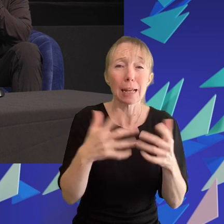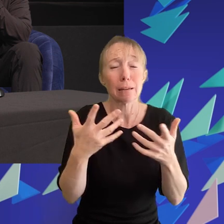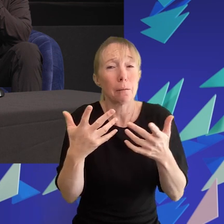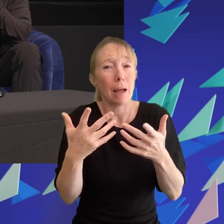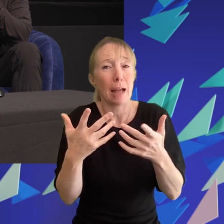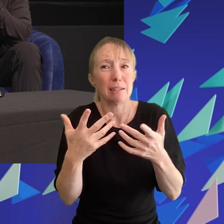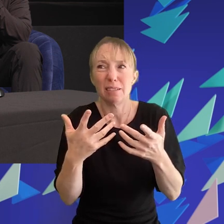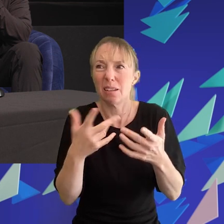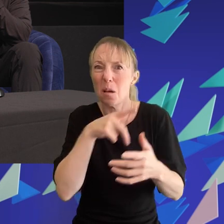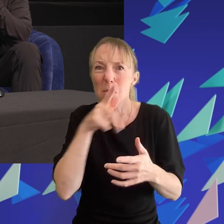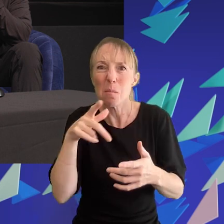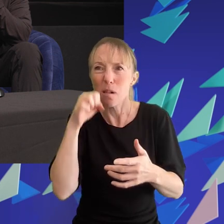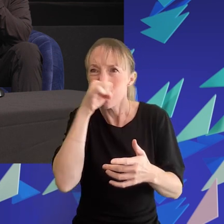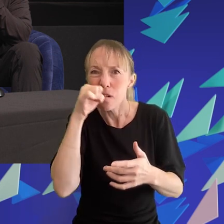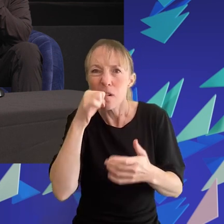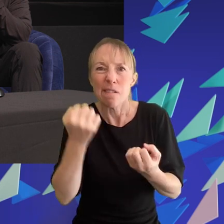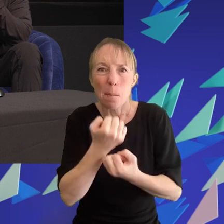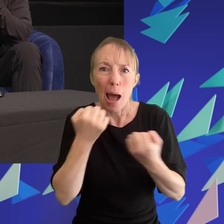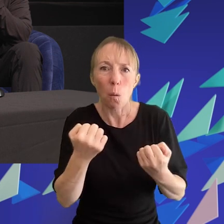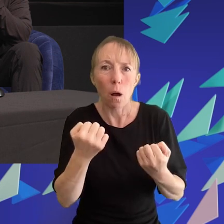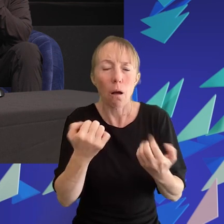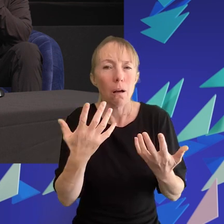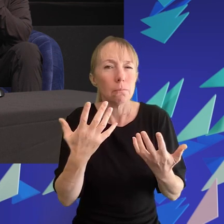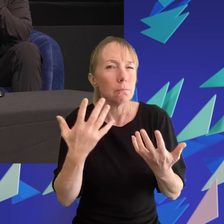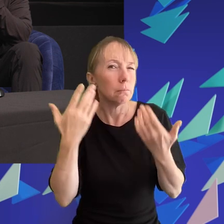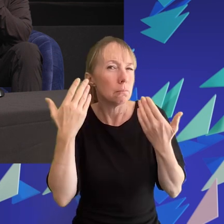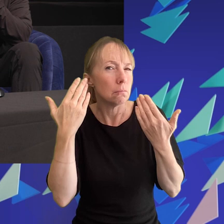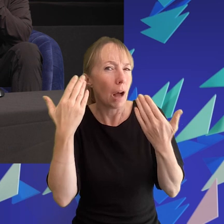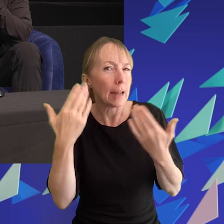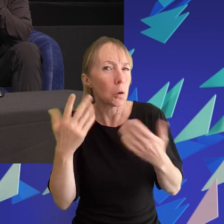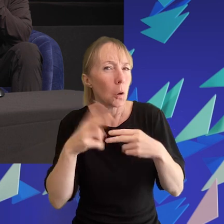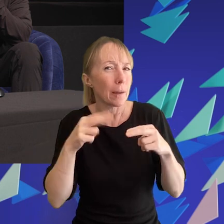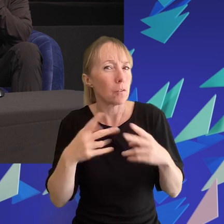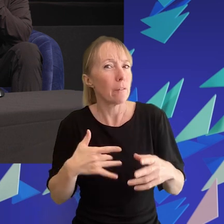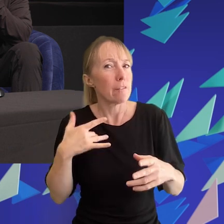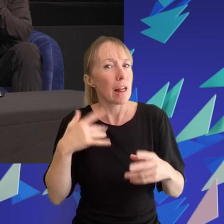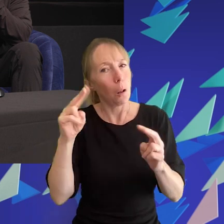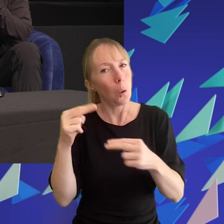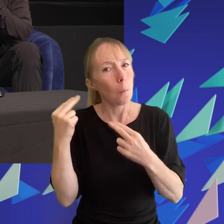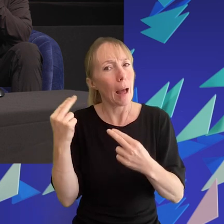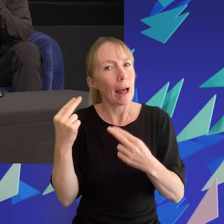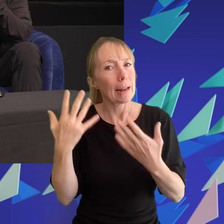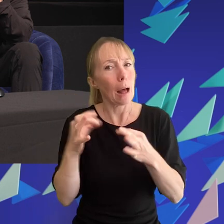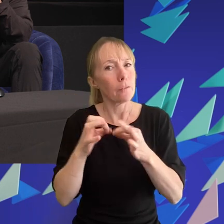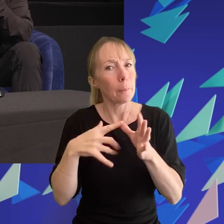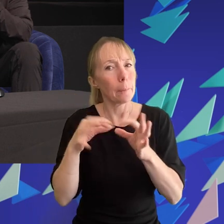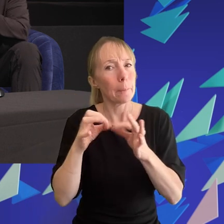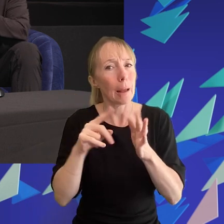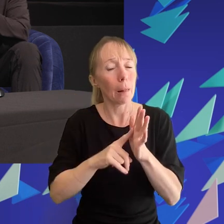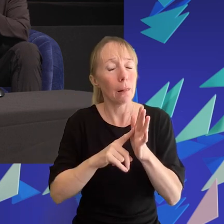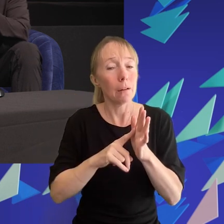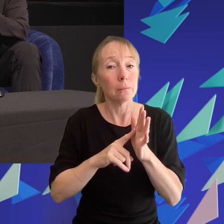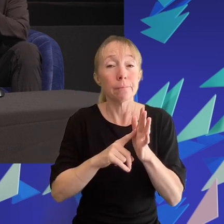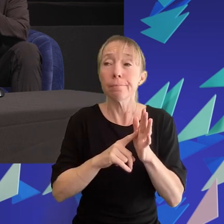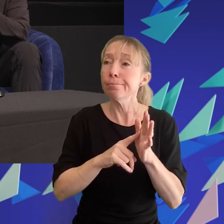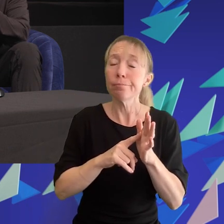power-seeking people. Mm-hmm. I don't know how you feel about looking back on Babel now, if you have. No, it's true. I